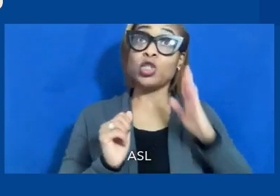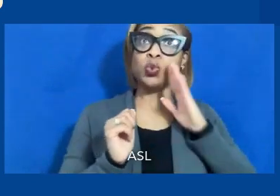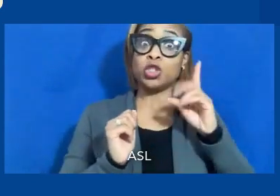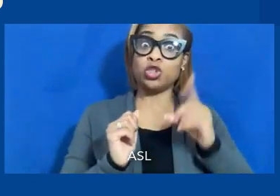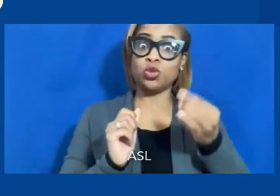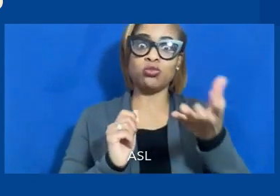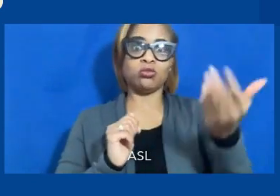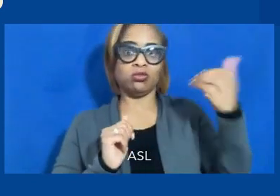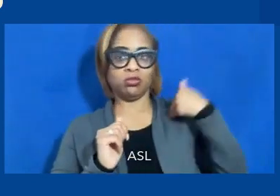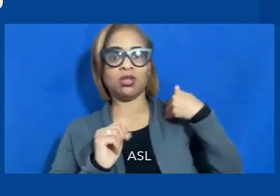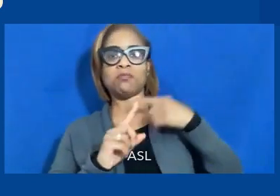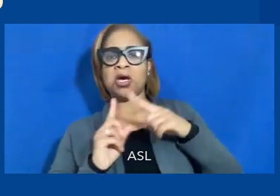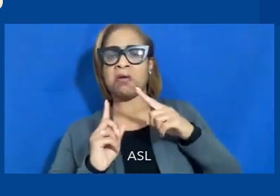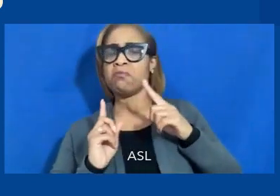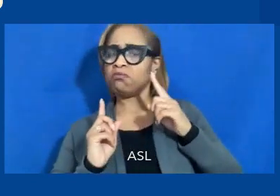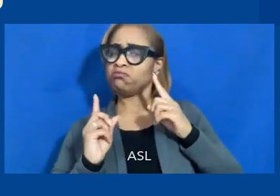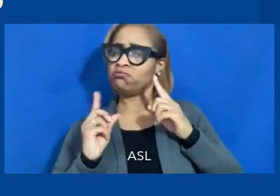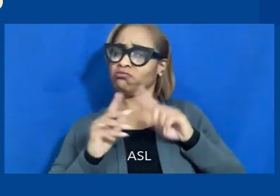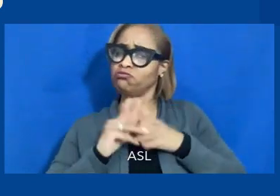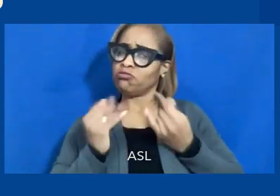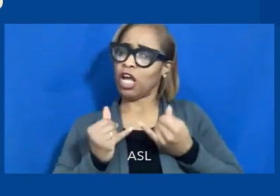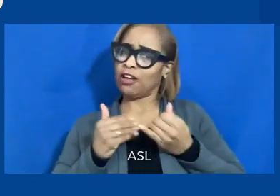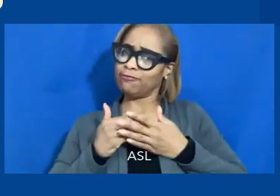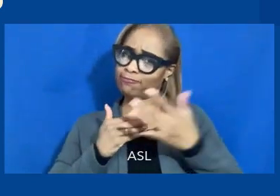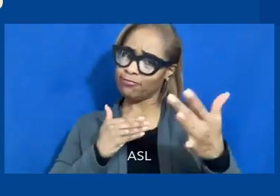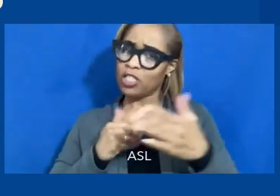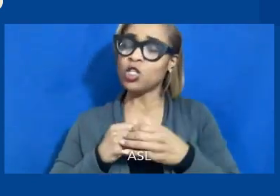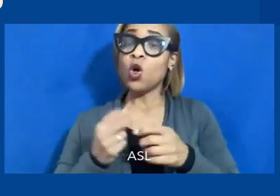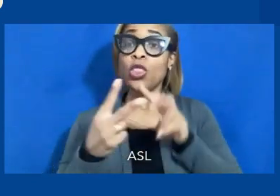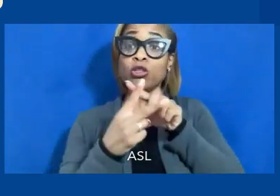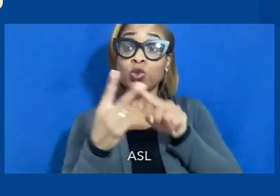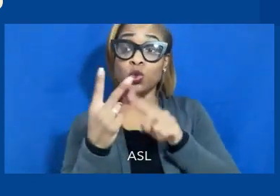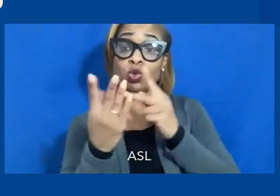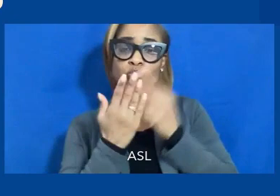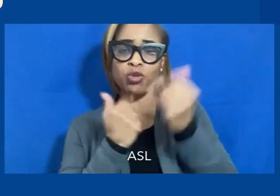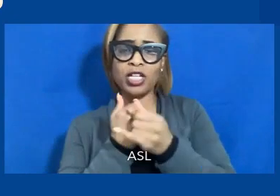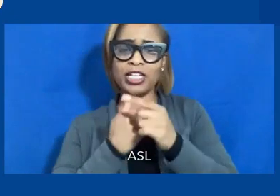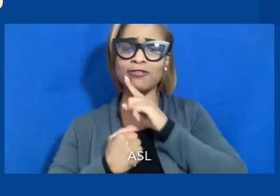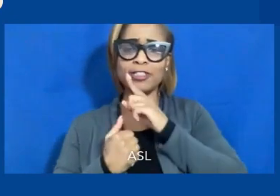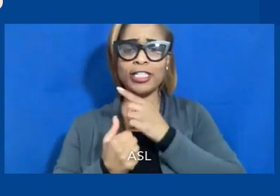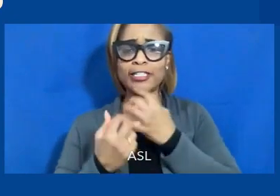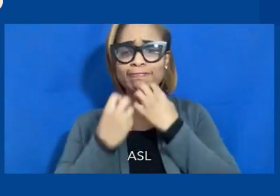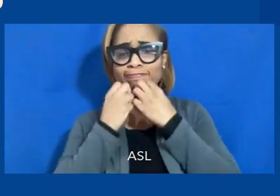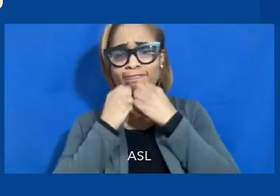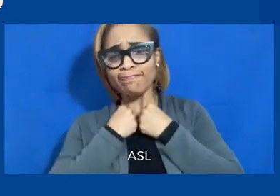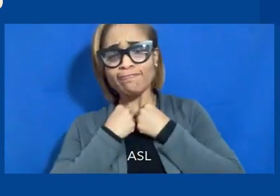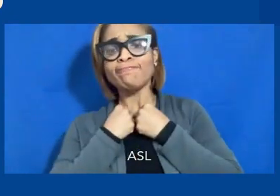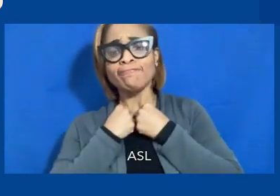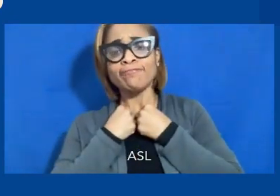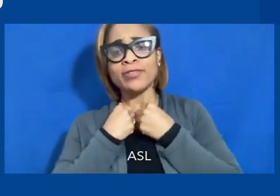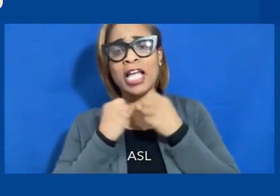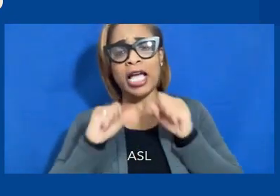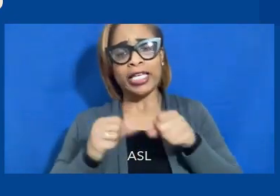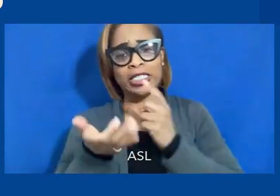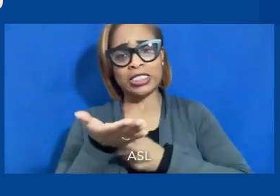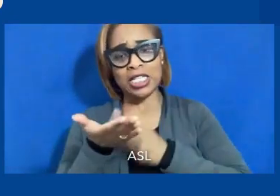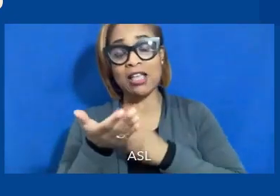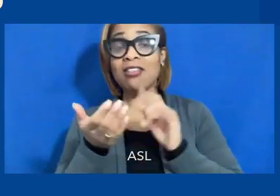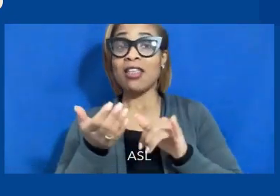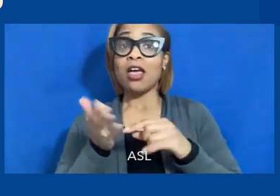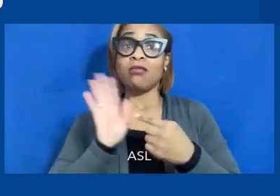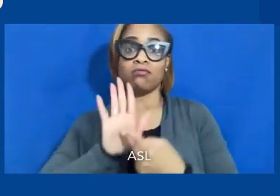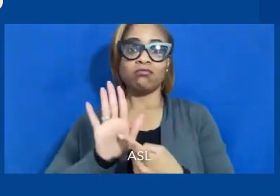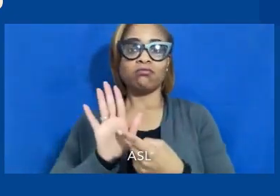are kind of two projects that are like really, really near and dear to my heart that I can talk about. And I think they exemplify what I think is